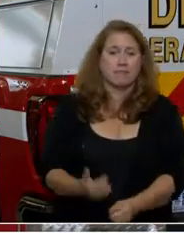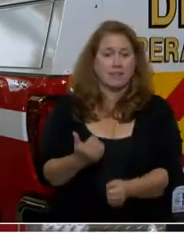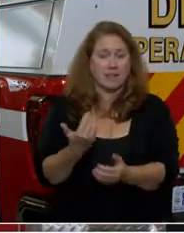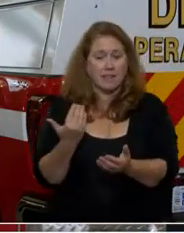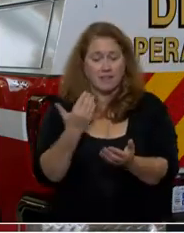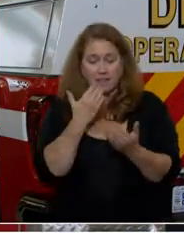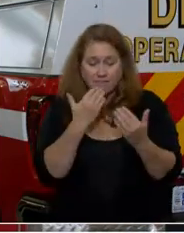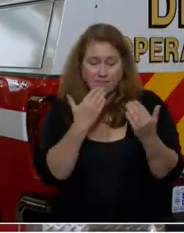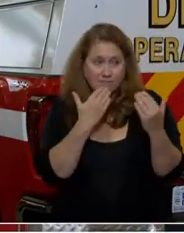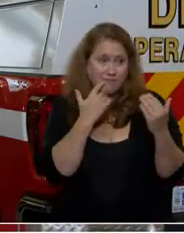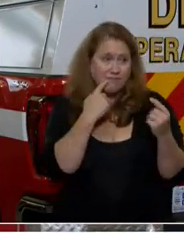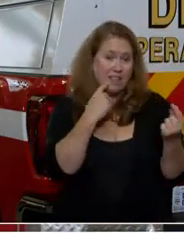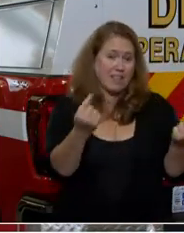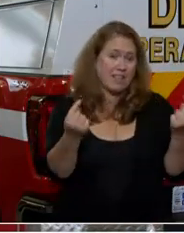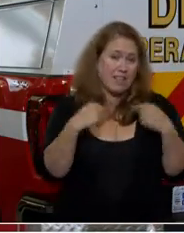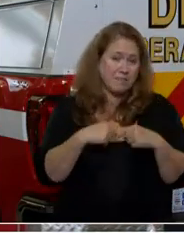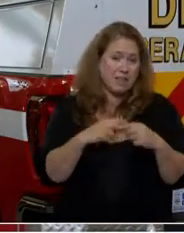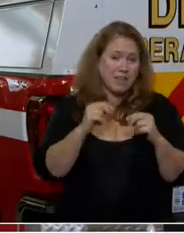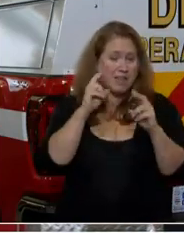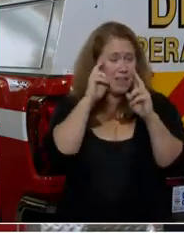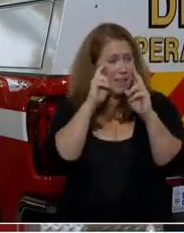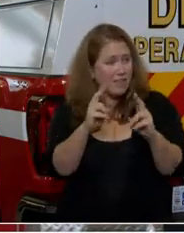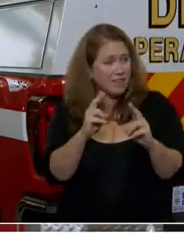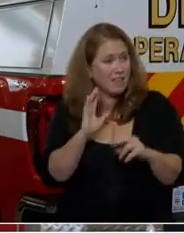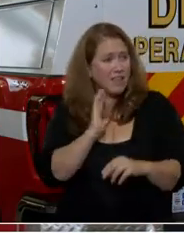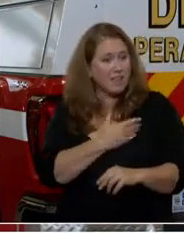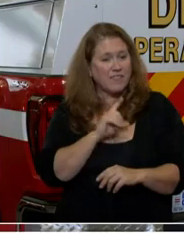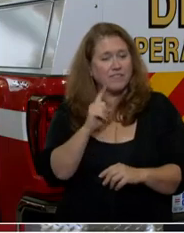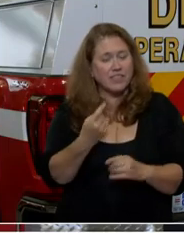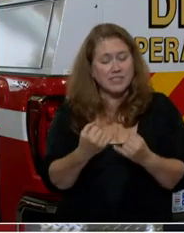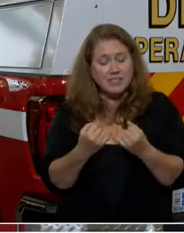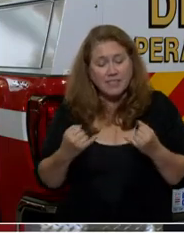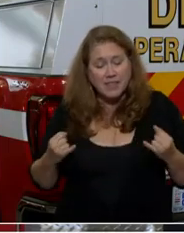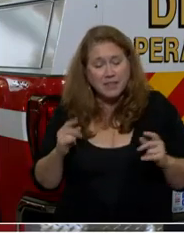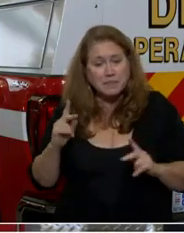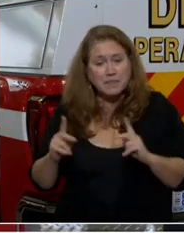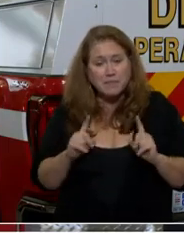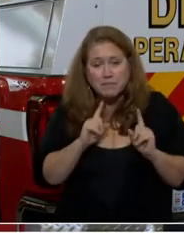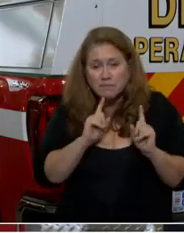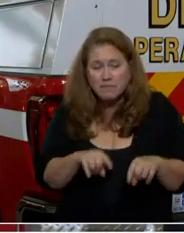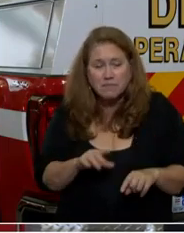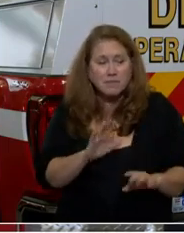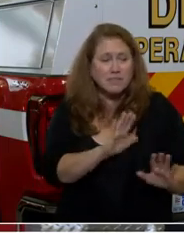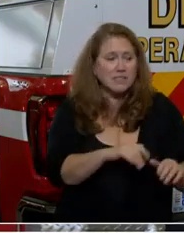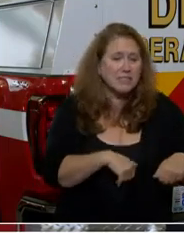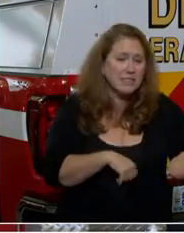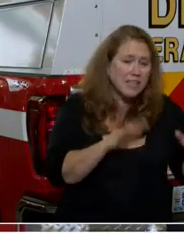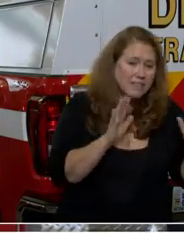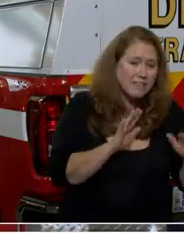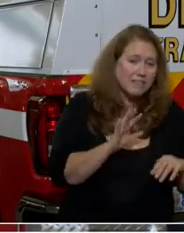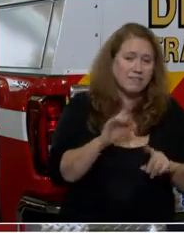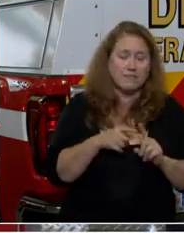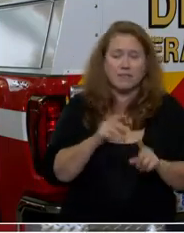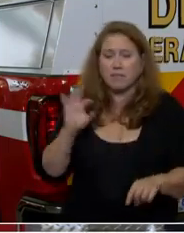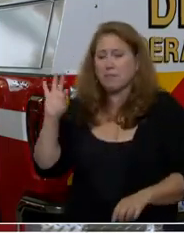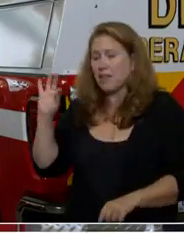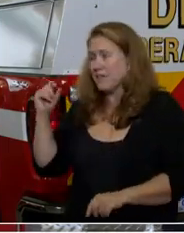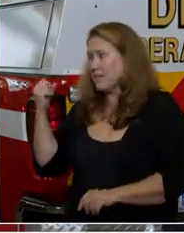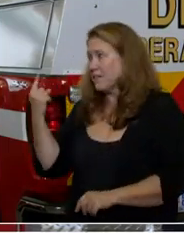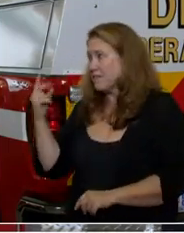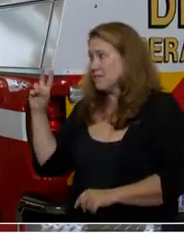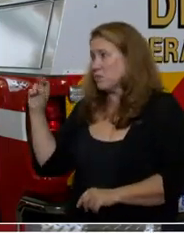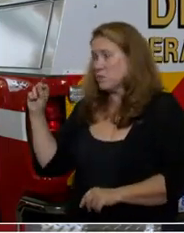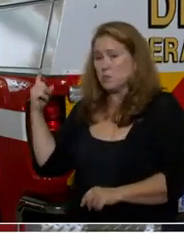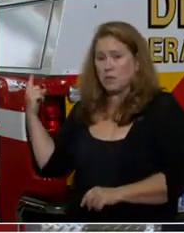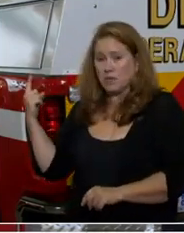first responders and their courageous sacrifice, not only on September 11th, 2001, but every single day since. And I want to